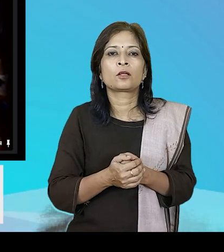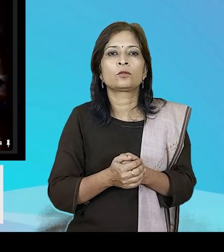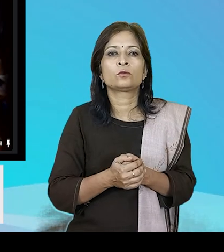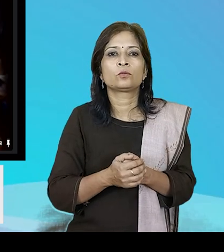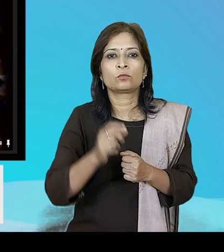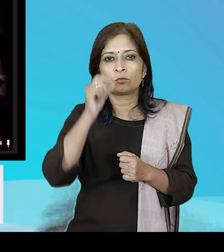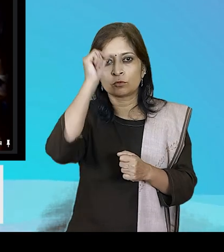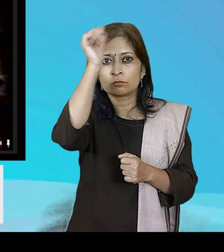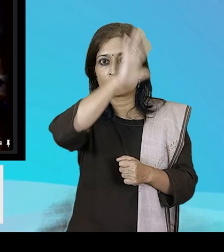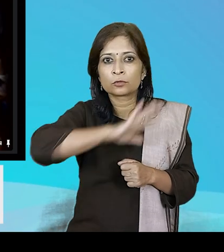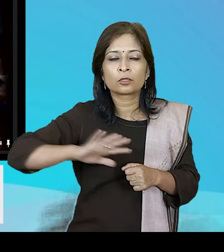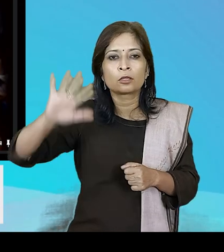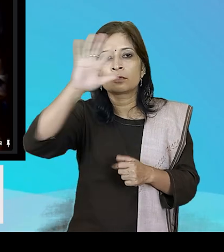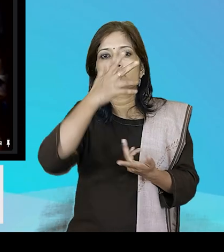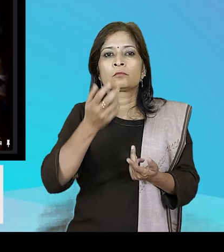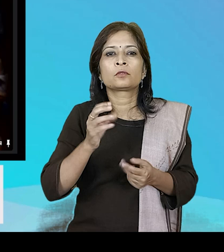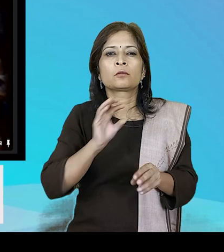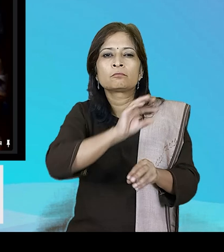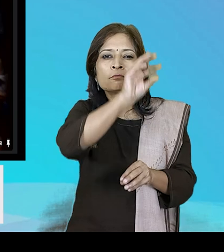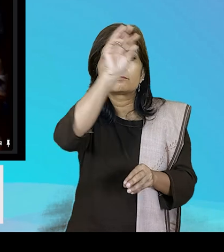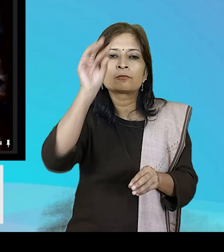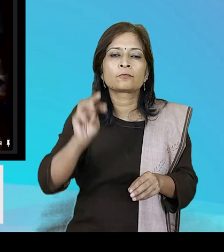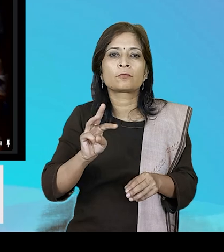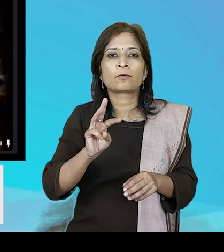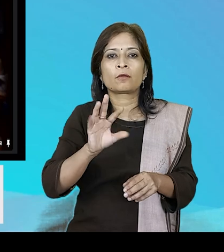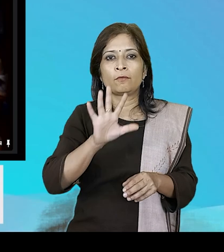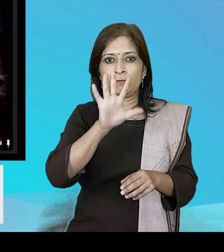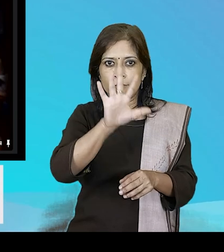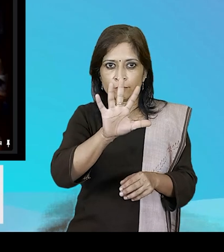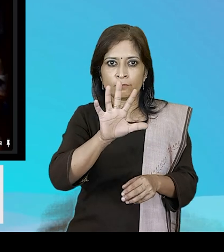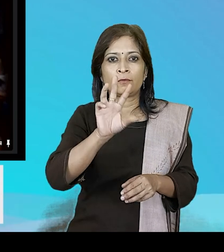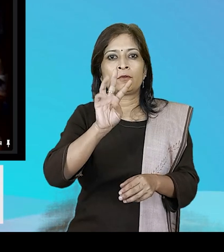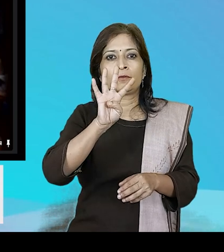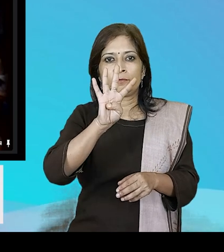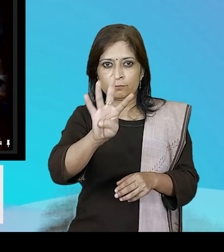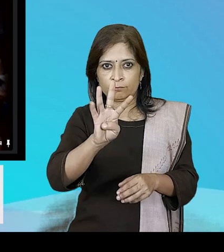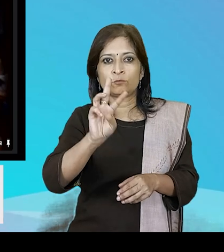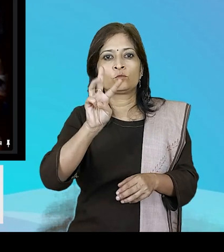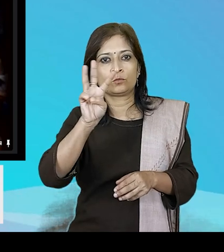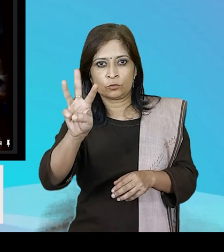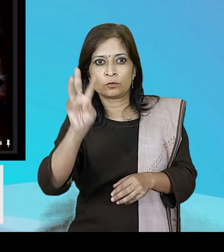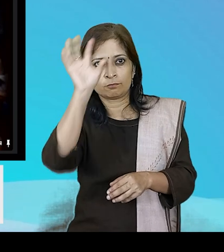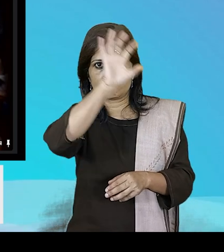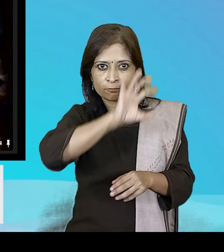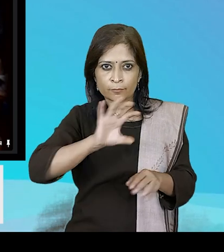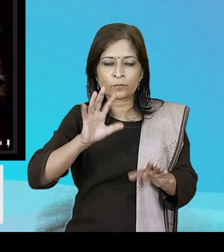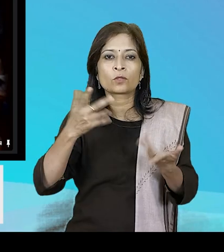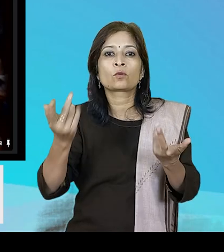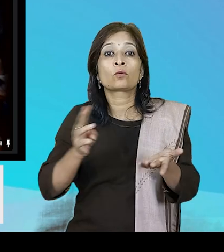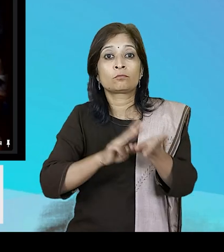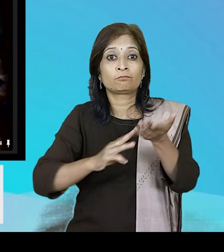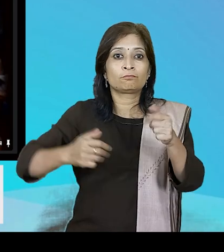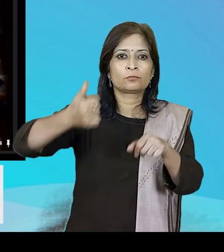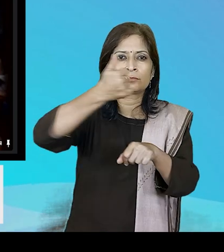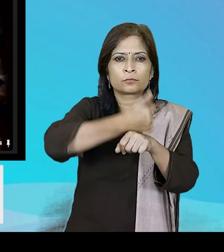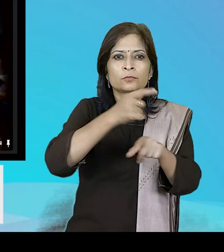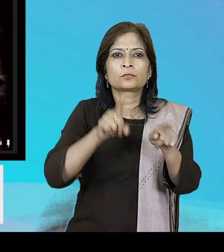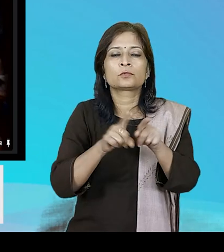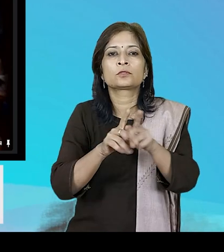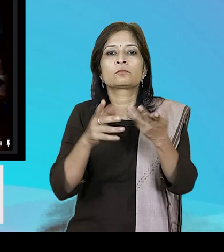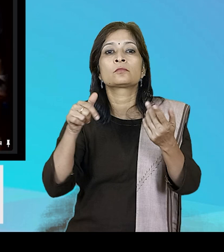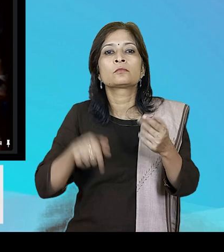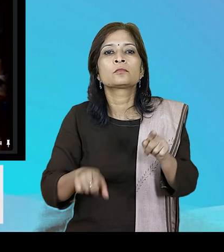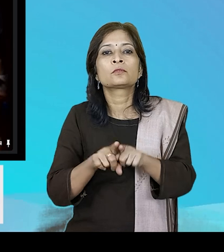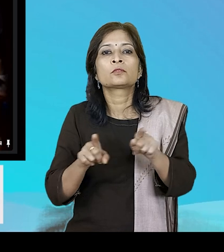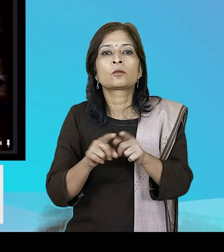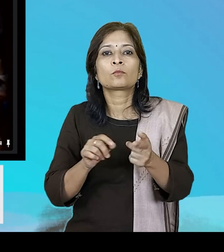There are 543 parliamentary constituencies in India, and we have the ministry has this endeavor of opening